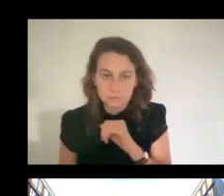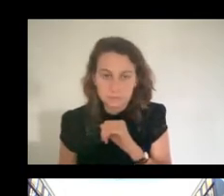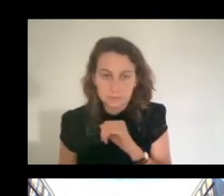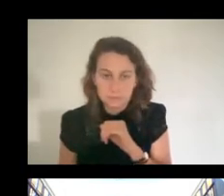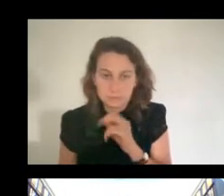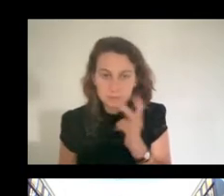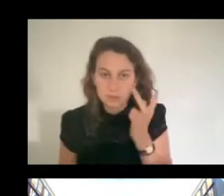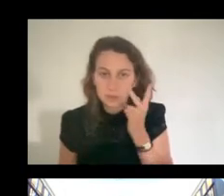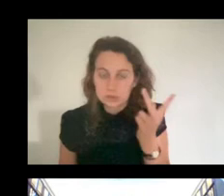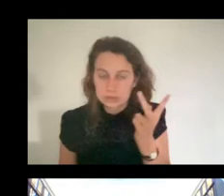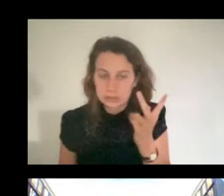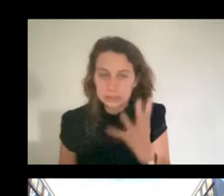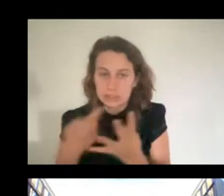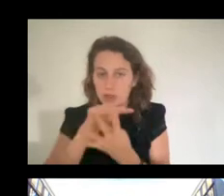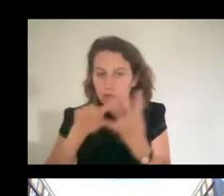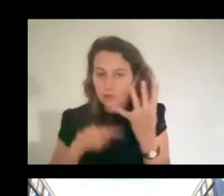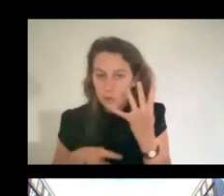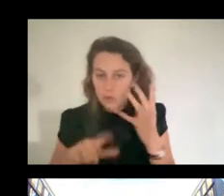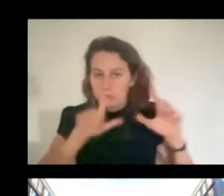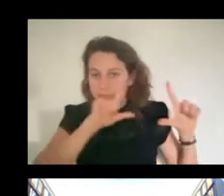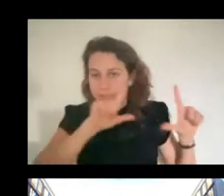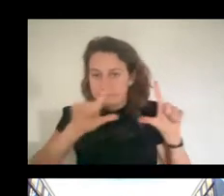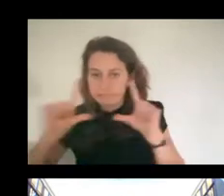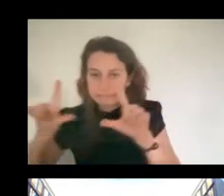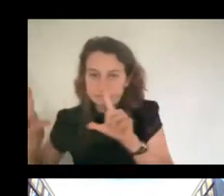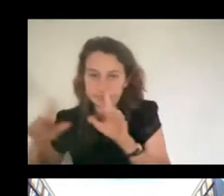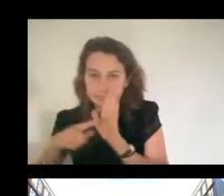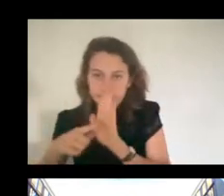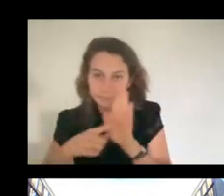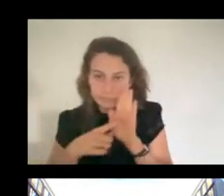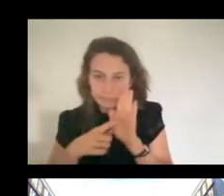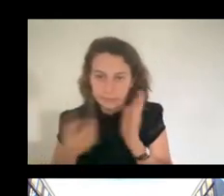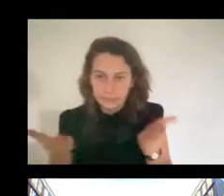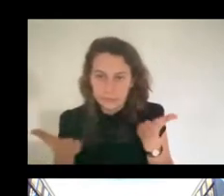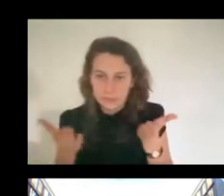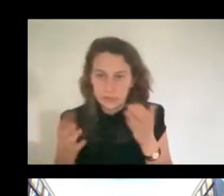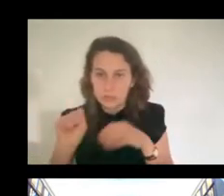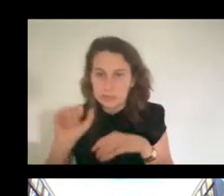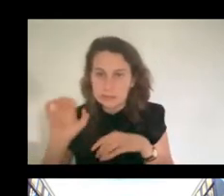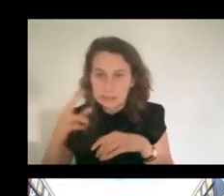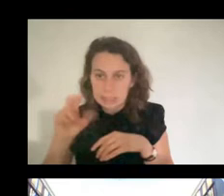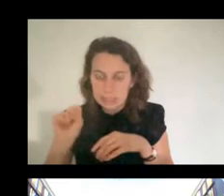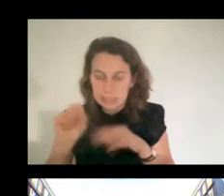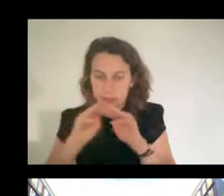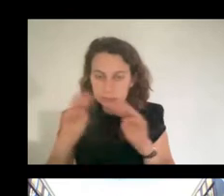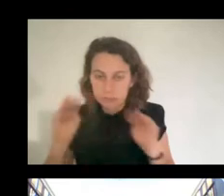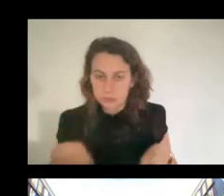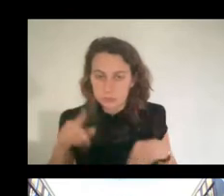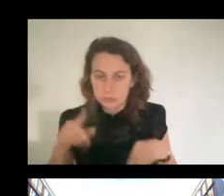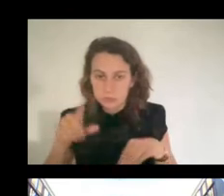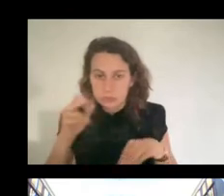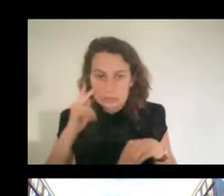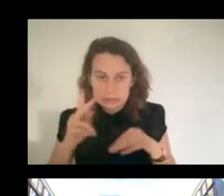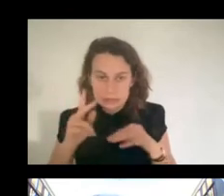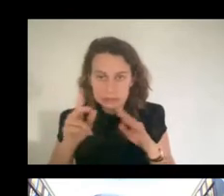of a quartet in the gallery where they're displayed and installed at the Saks Museum. So I'm going to scroll through them, but you can see, you can